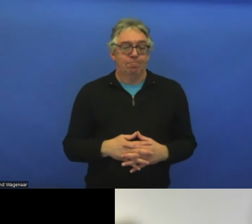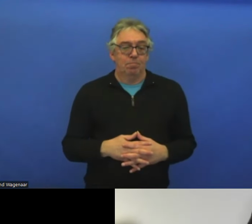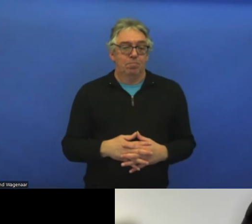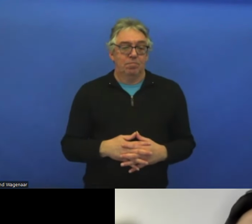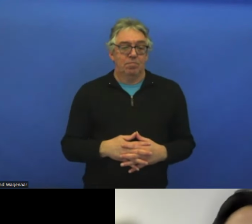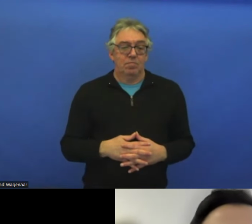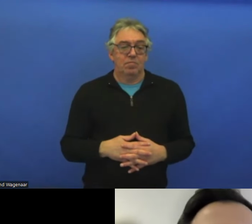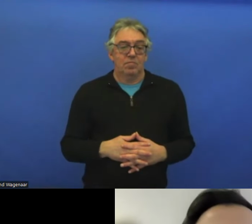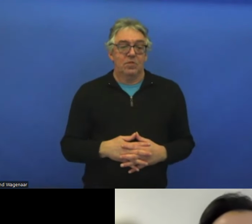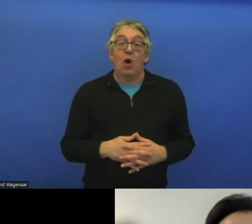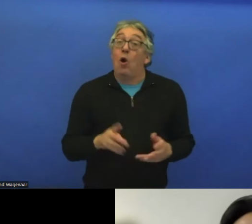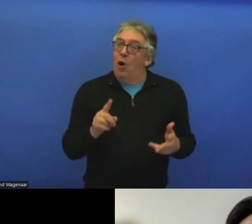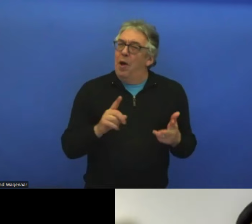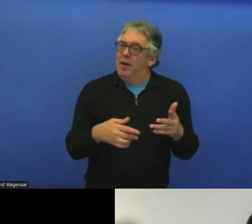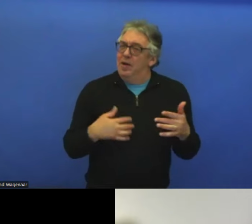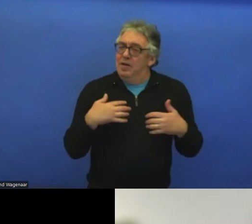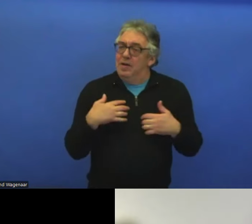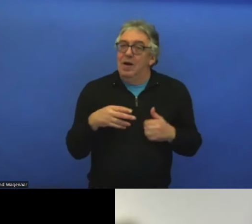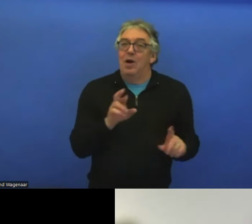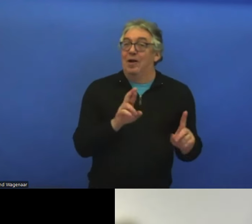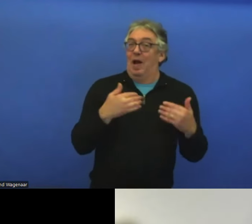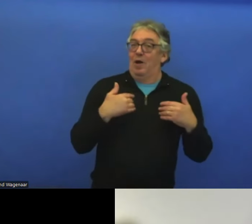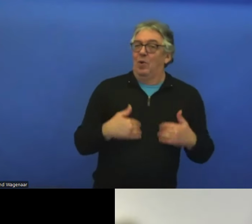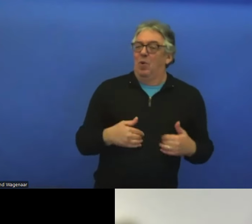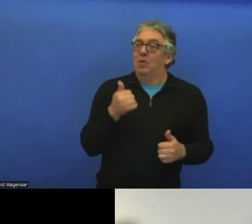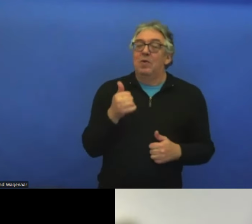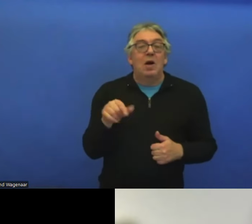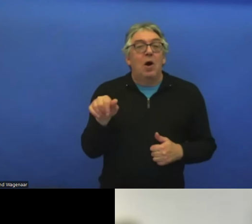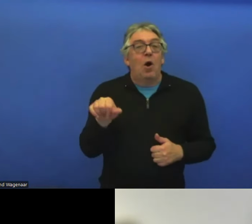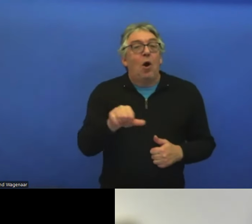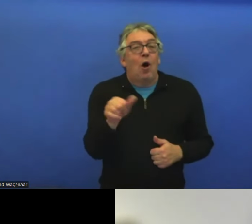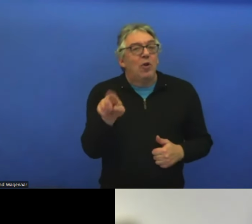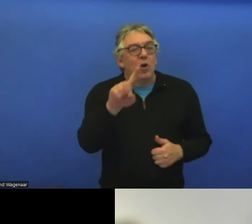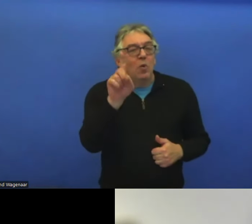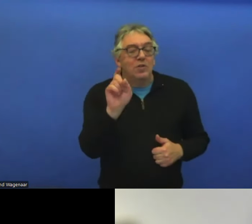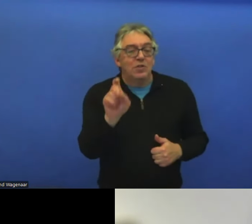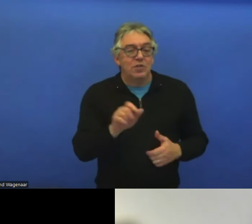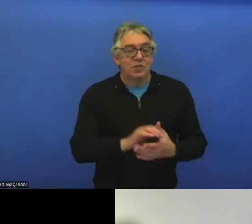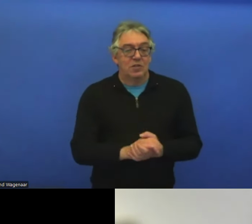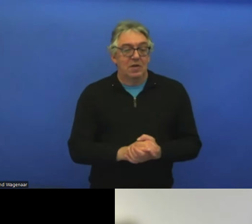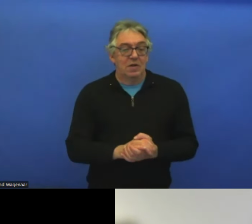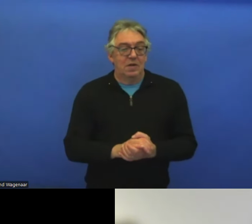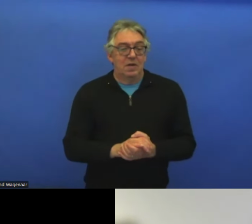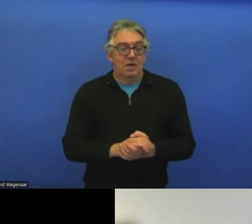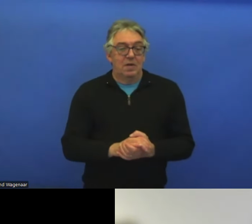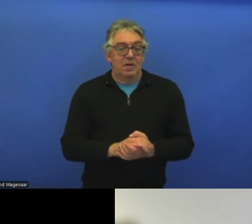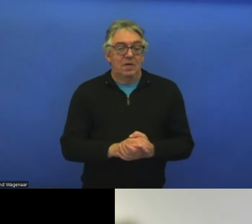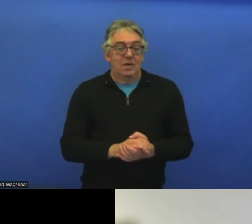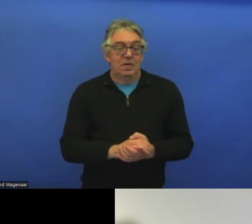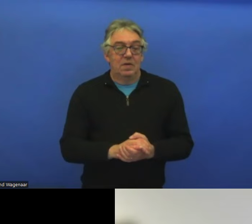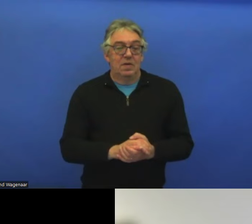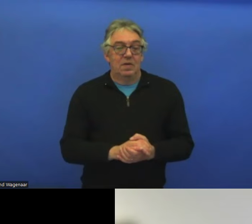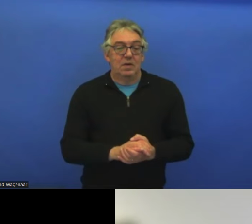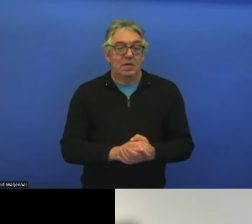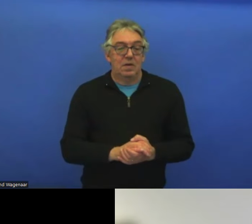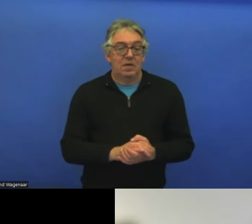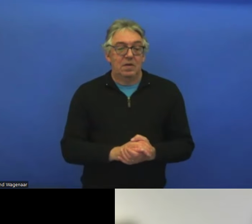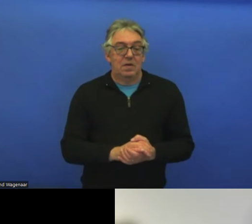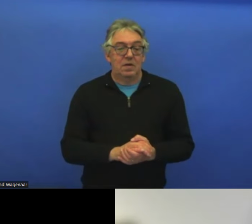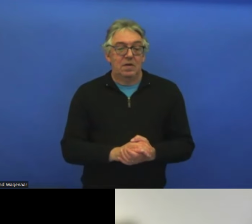of agencies intended for persons with disabilities at a governmental level. So this would apply not only